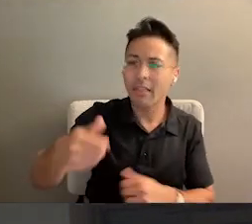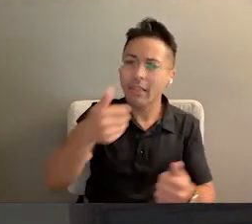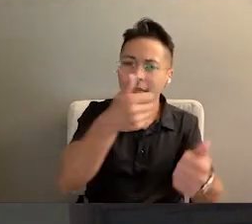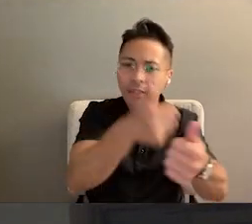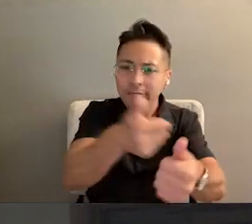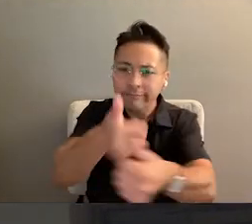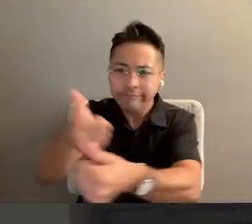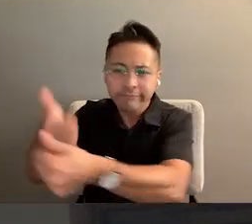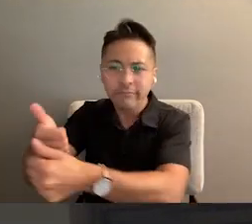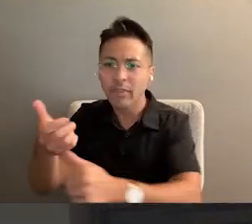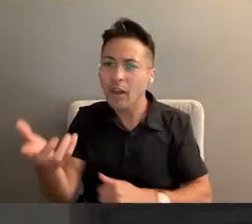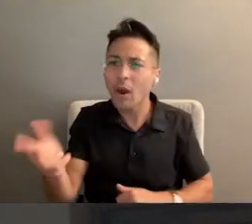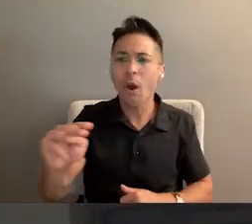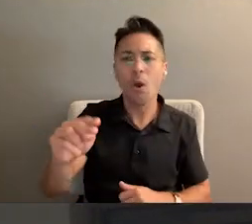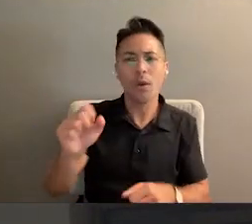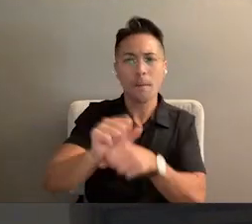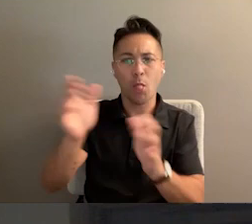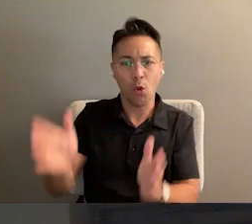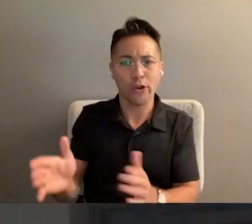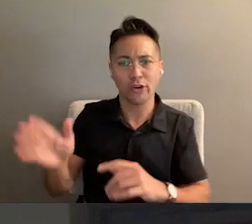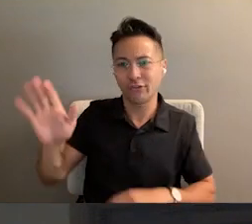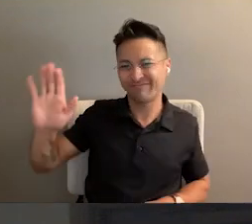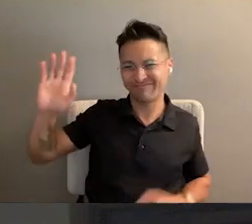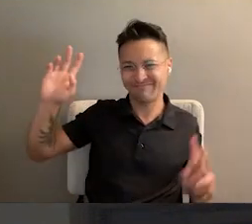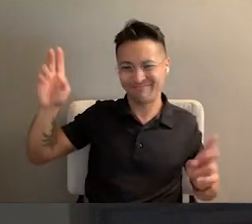on CDC Plus is their own